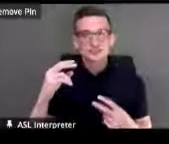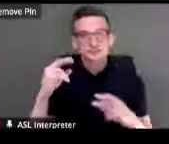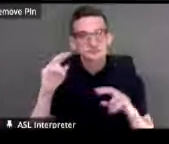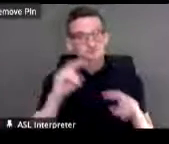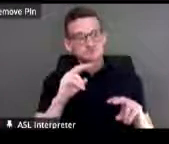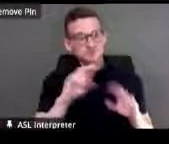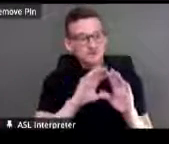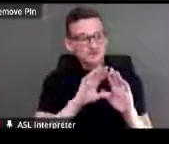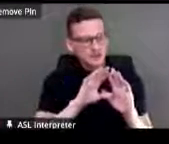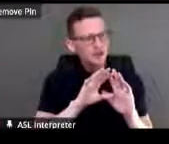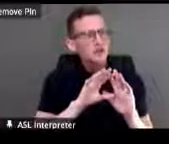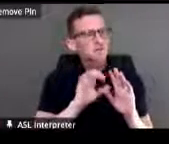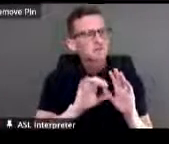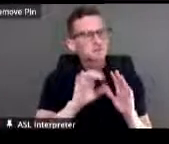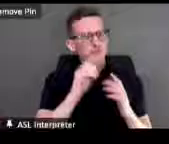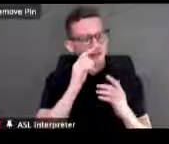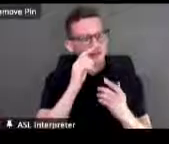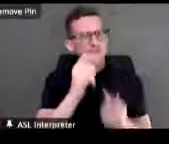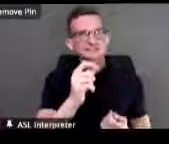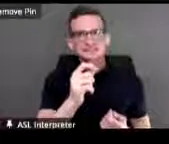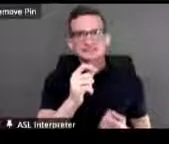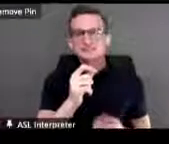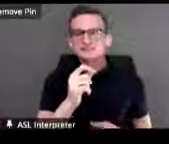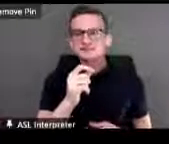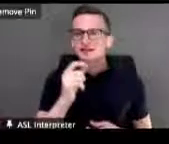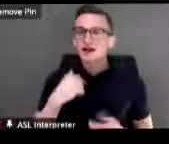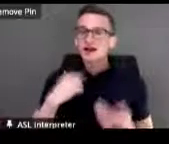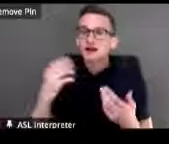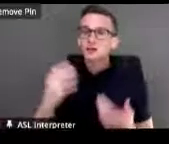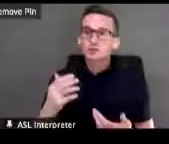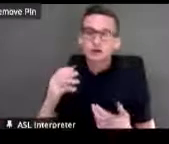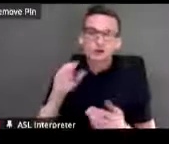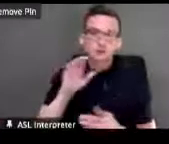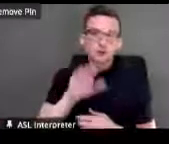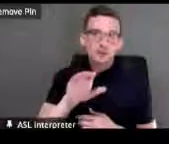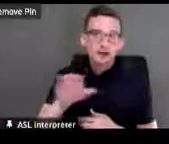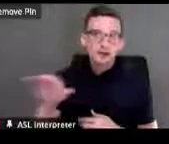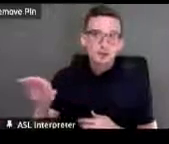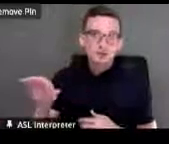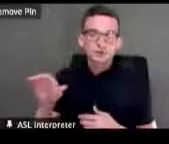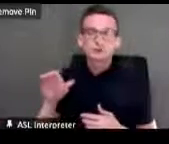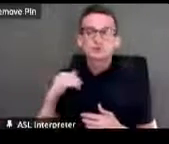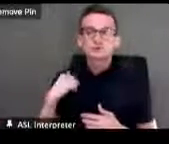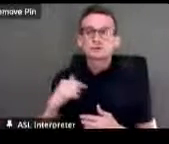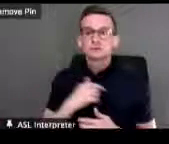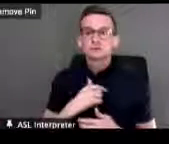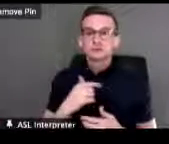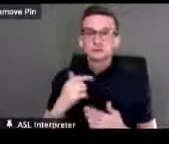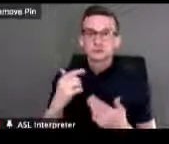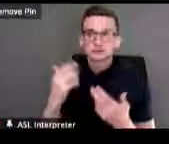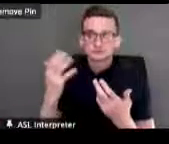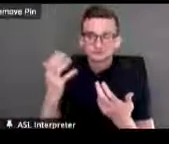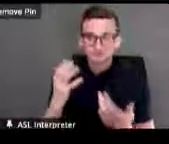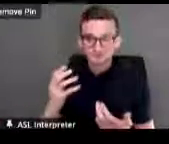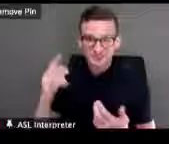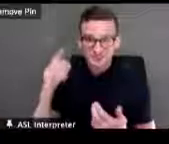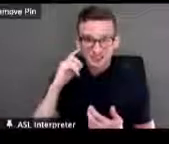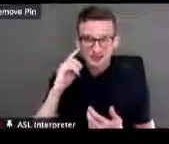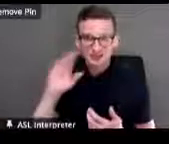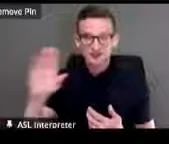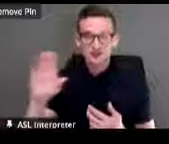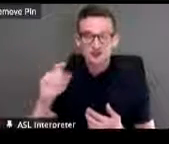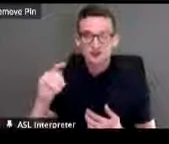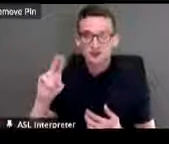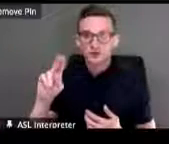interesting. Do you want to just remind folks that we would love to hear your public input